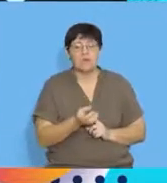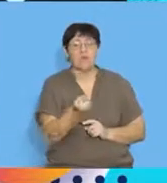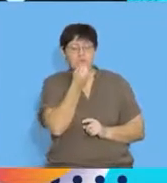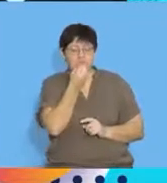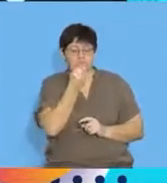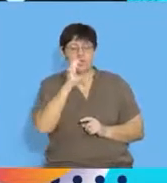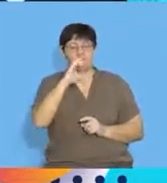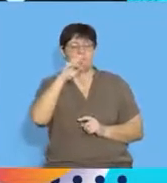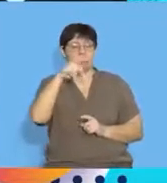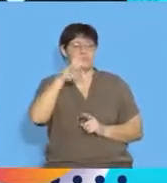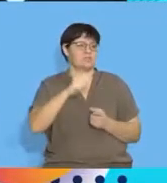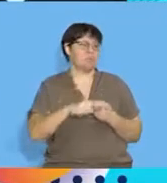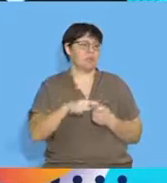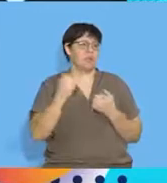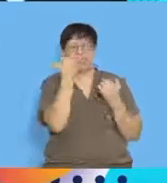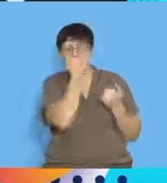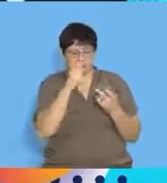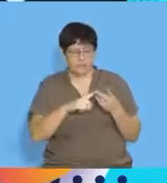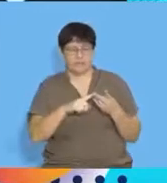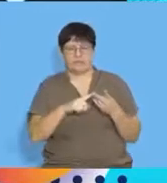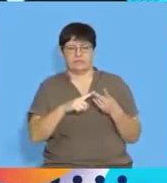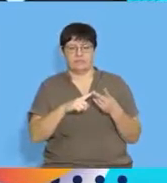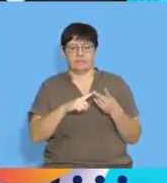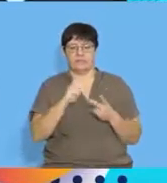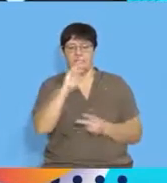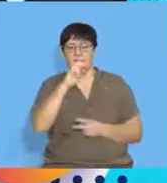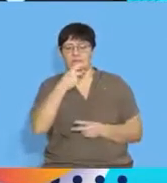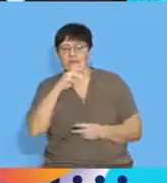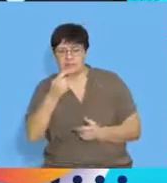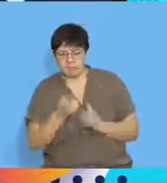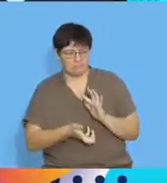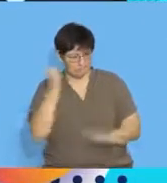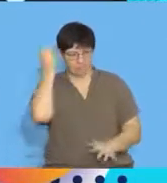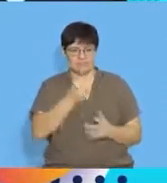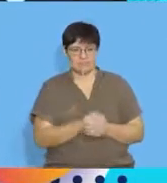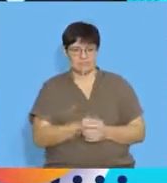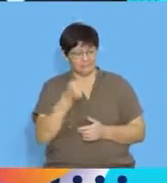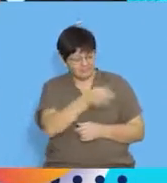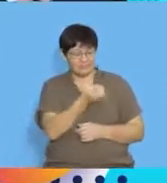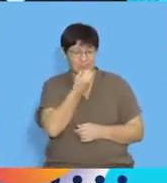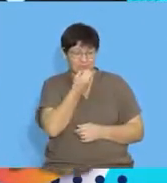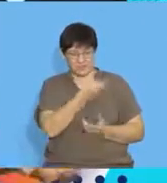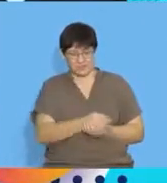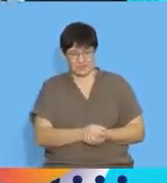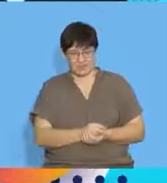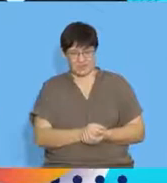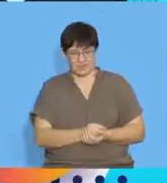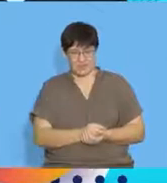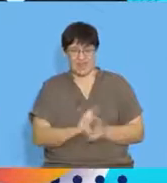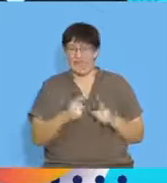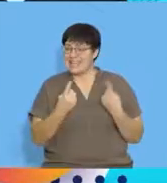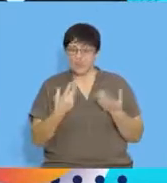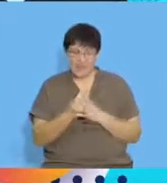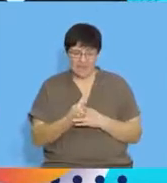wheat, mealies, etc., they destroy it, and crops are food, right? We cannot have a